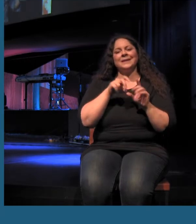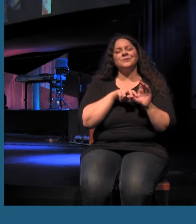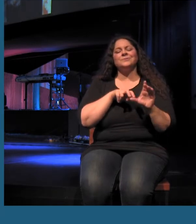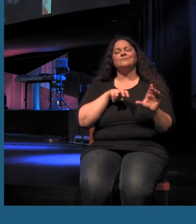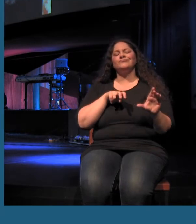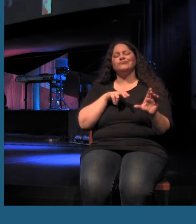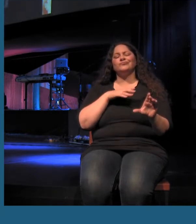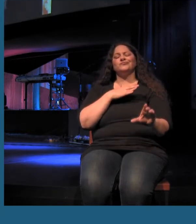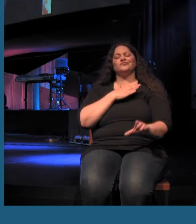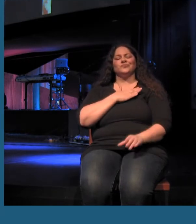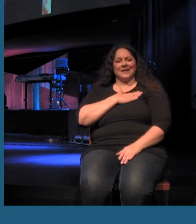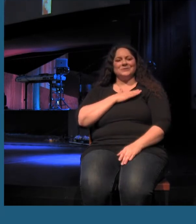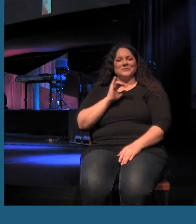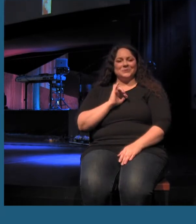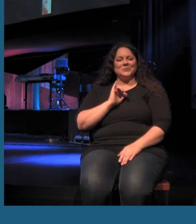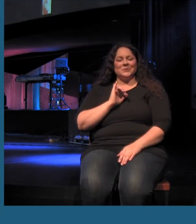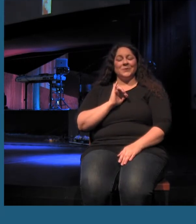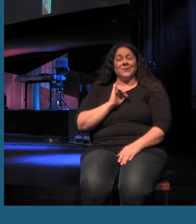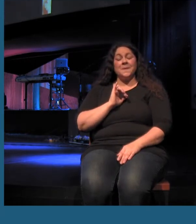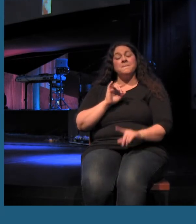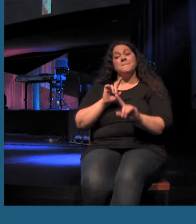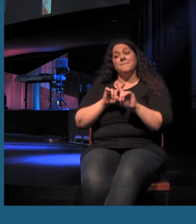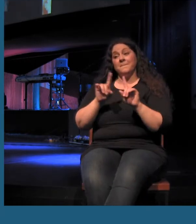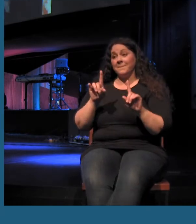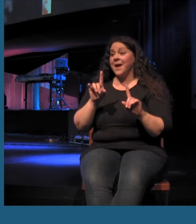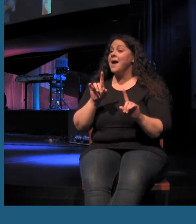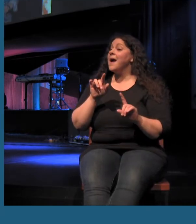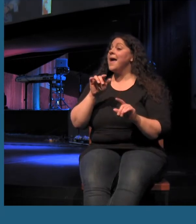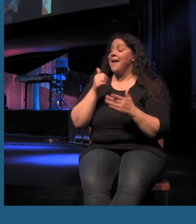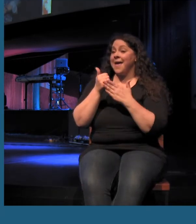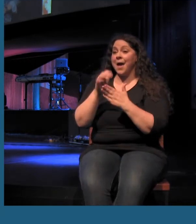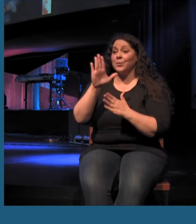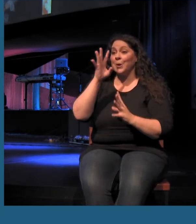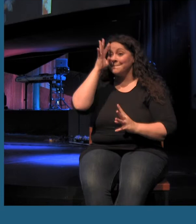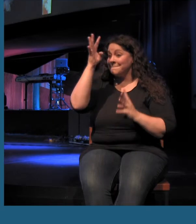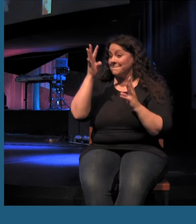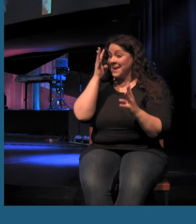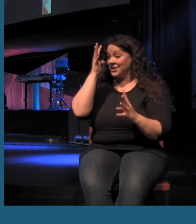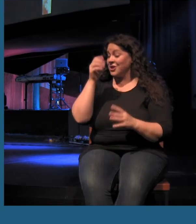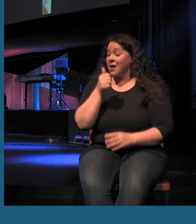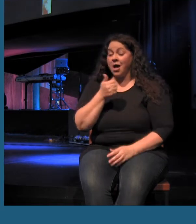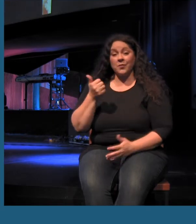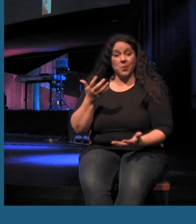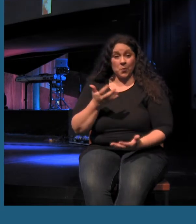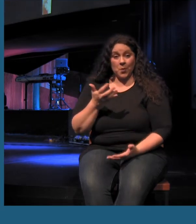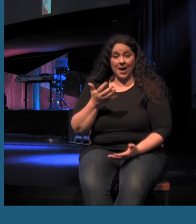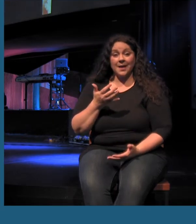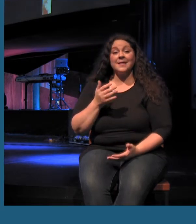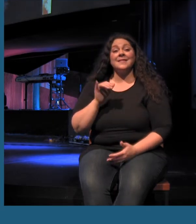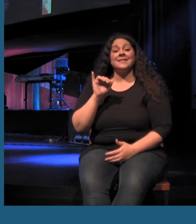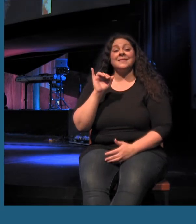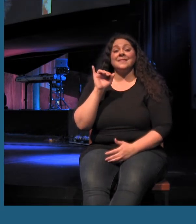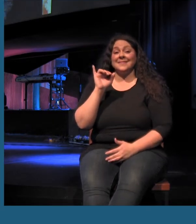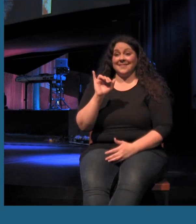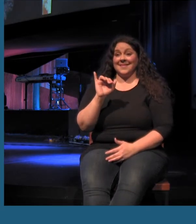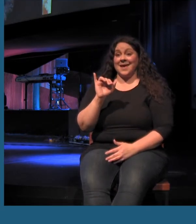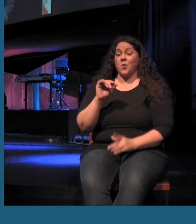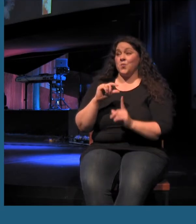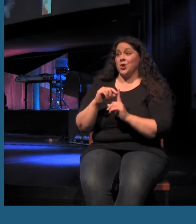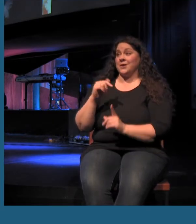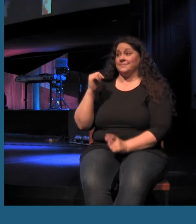one other thing that guys have noticed that can develop imagination, and it's this word,